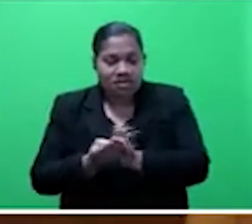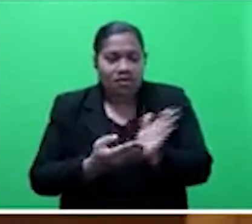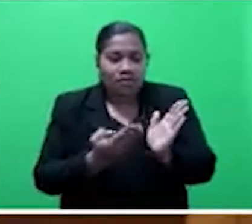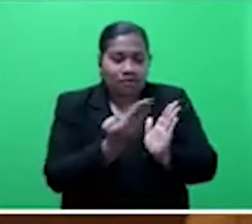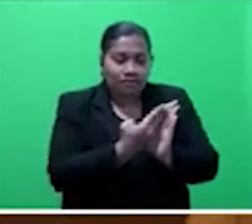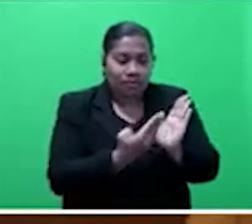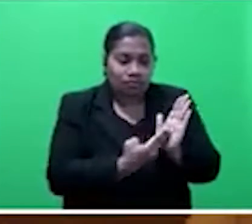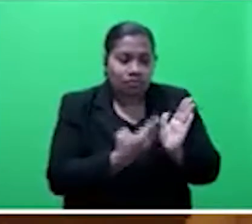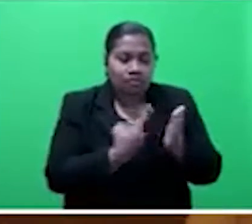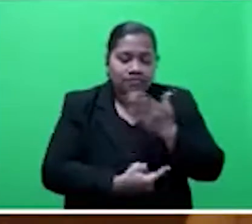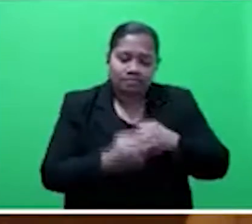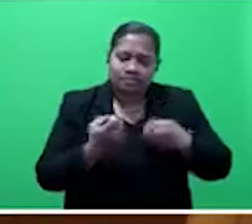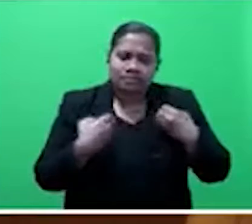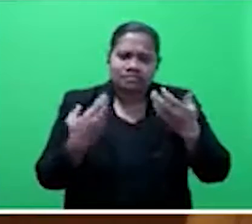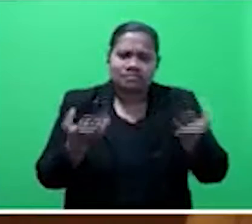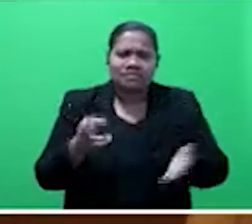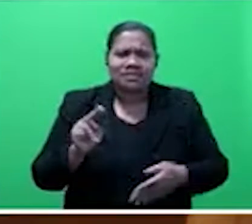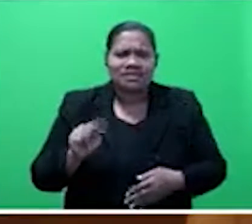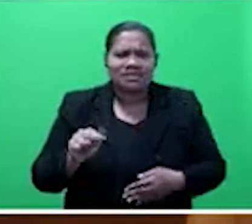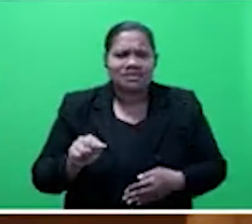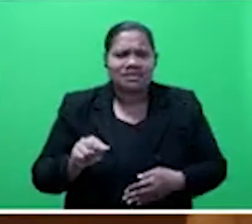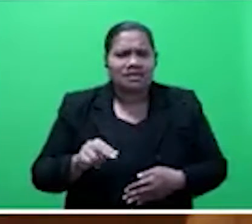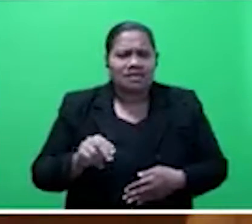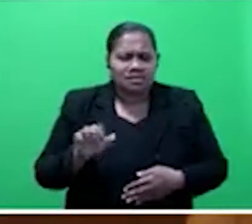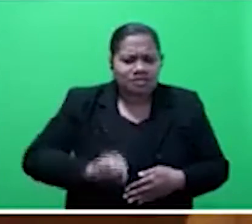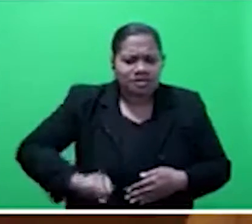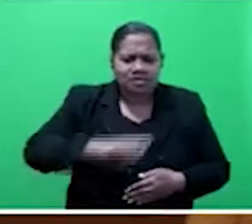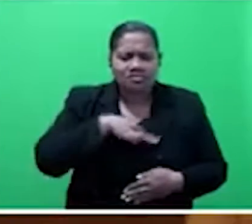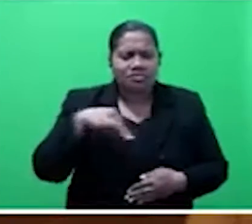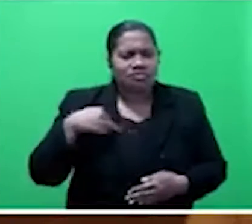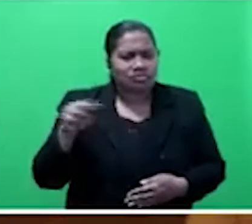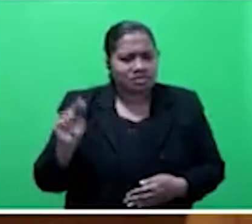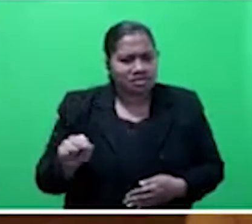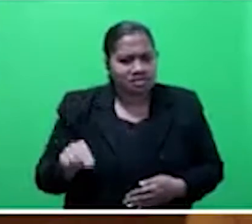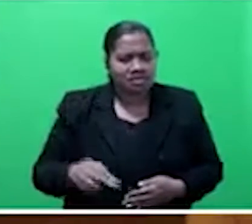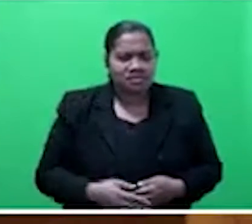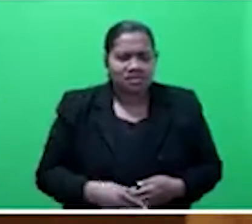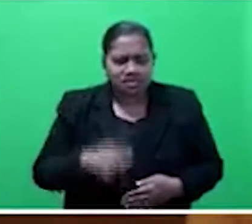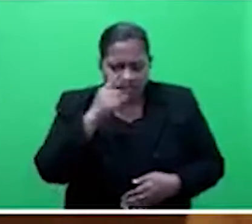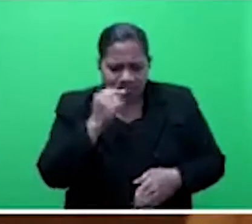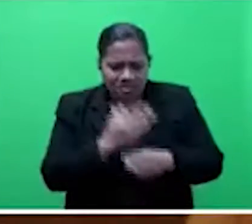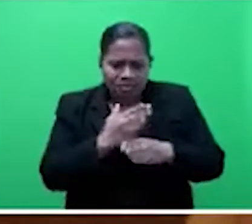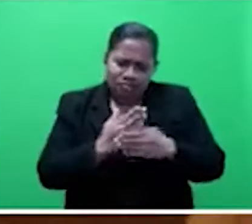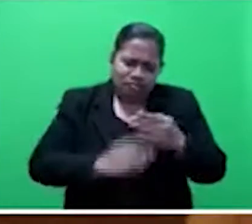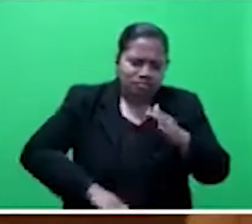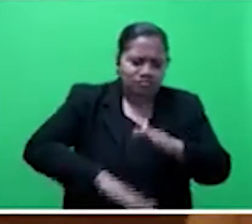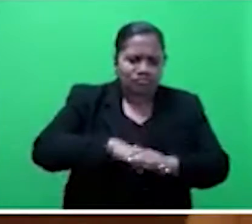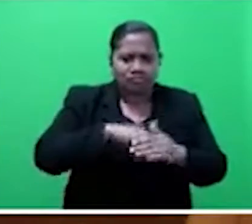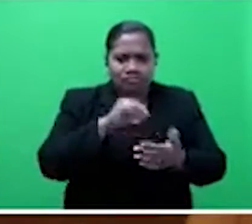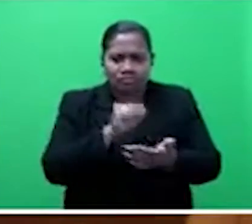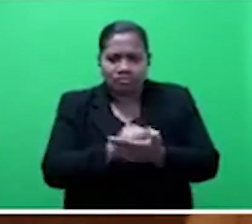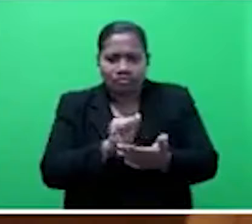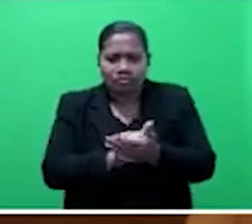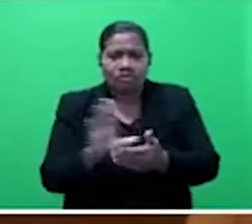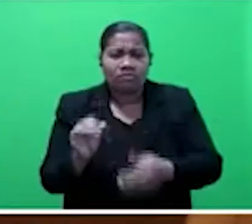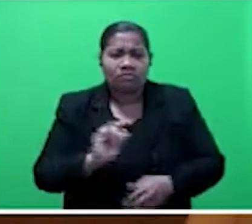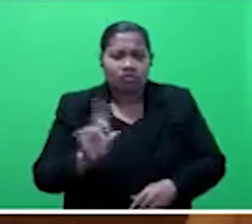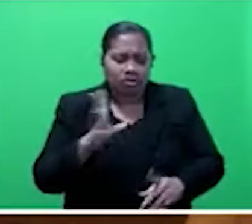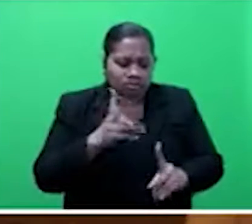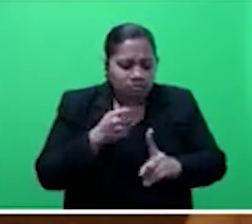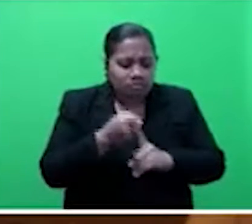provides the needed space that the Ministry requires to recuperate fully from the impact of the